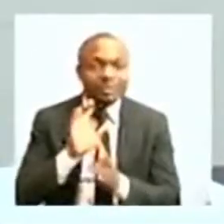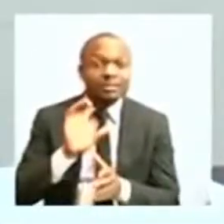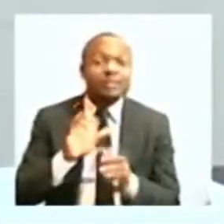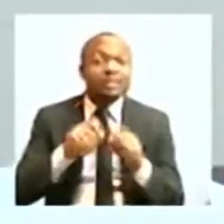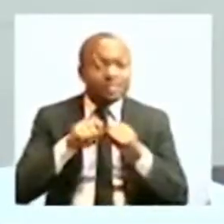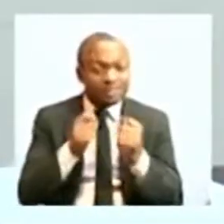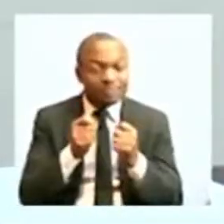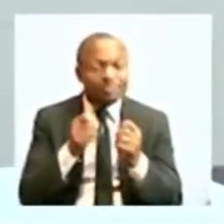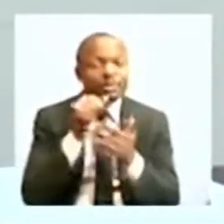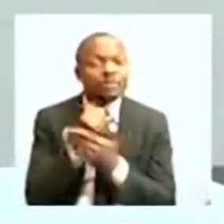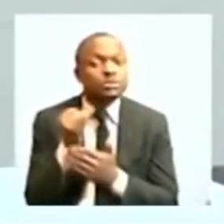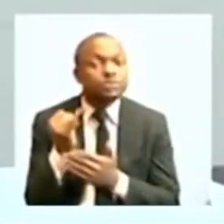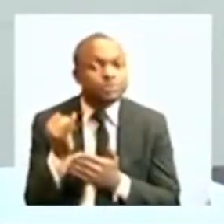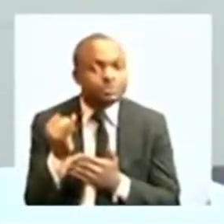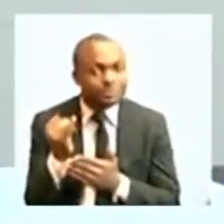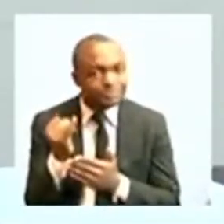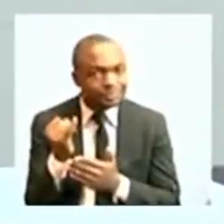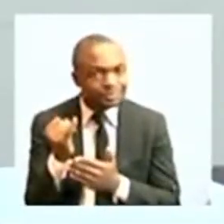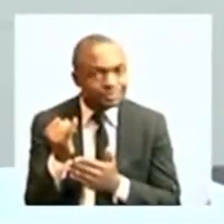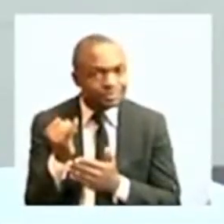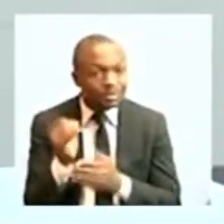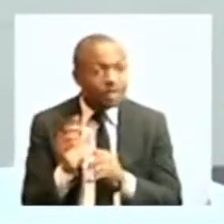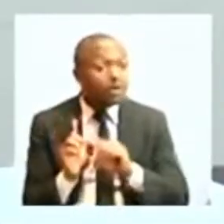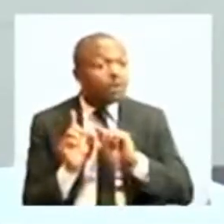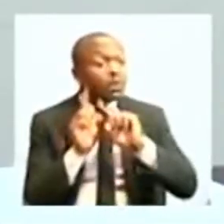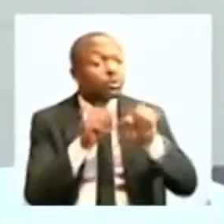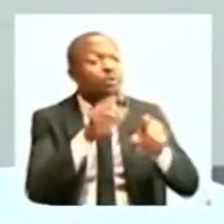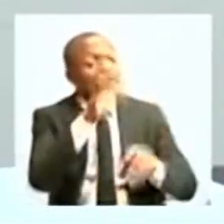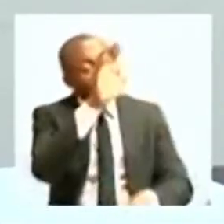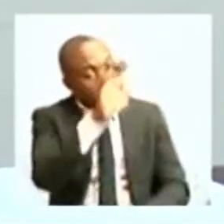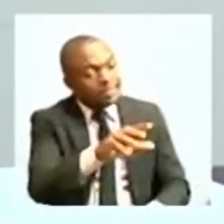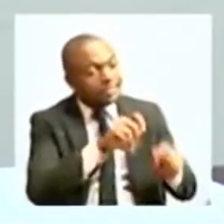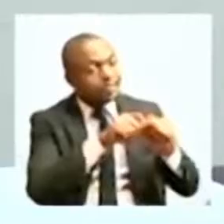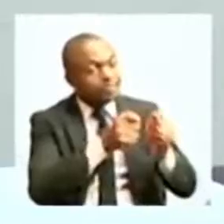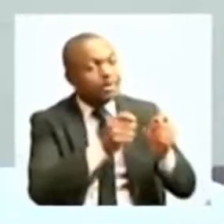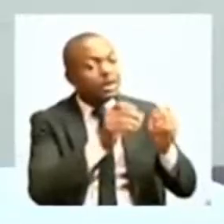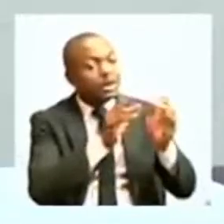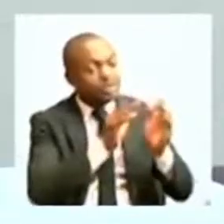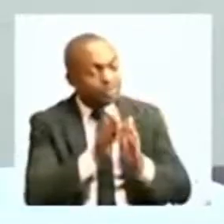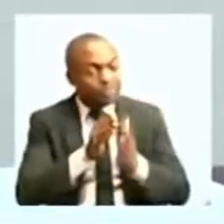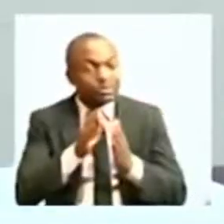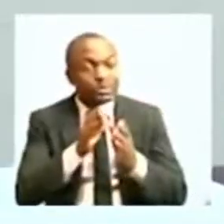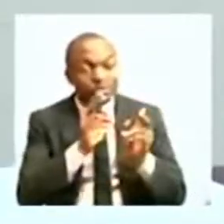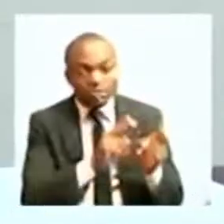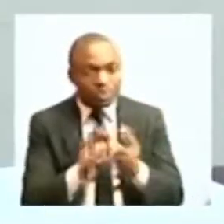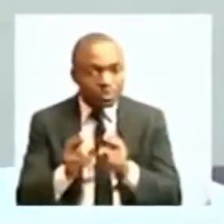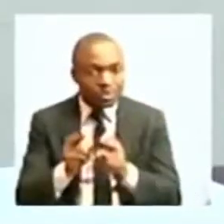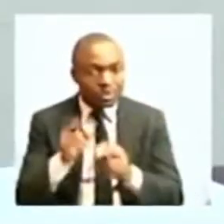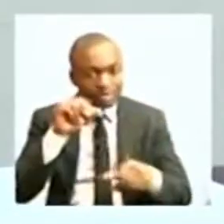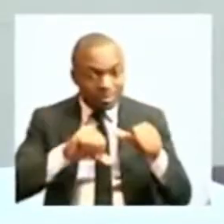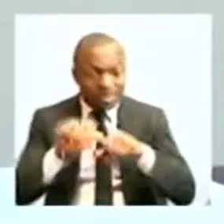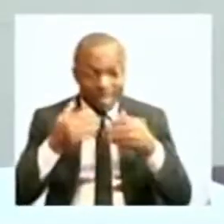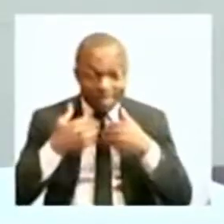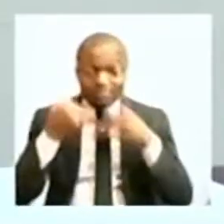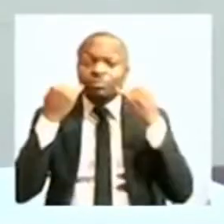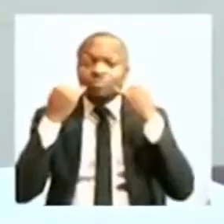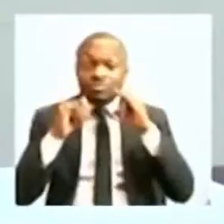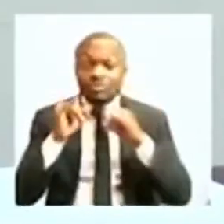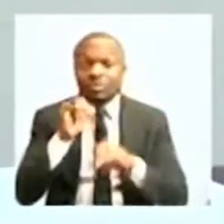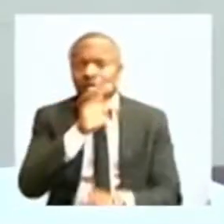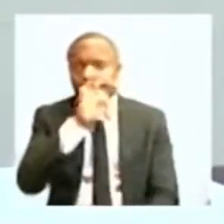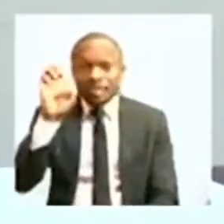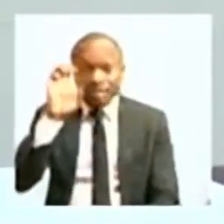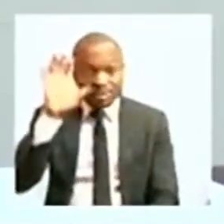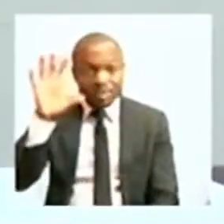issue, where they go to Charimbana to prepare to answer audit. I've certain information from Eastern